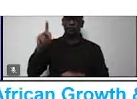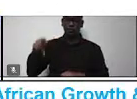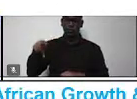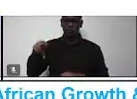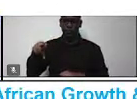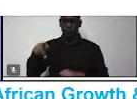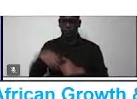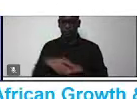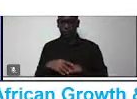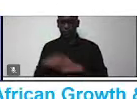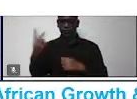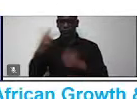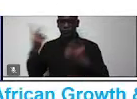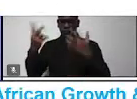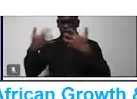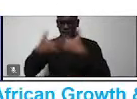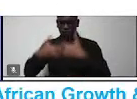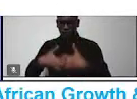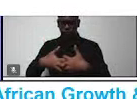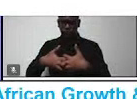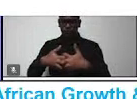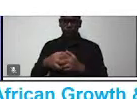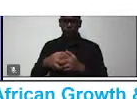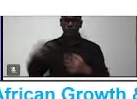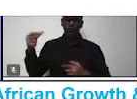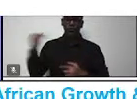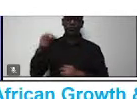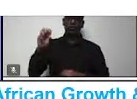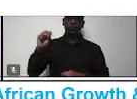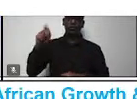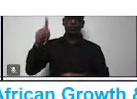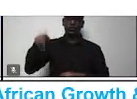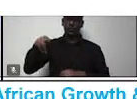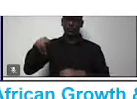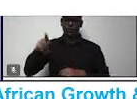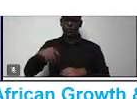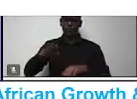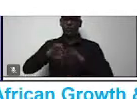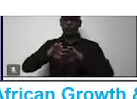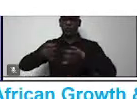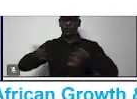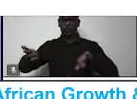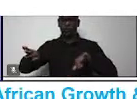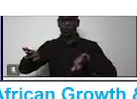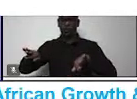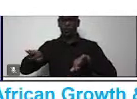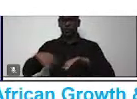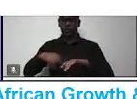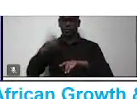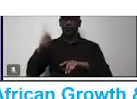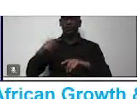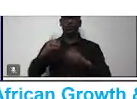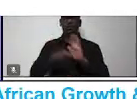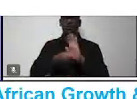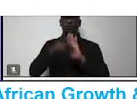in. GSP is also divided into least developed and developing countries. So certain least